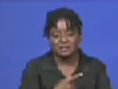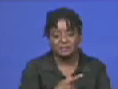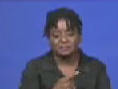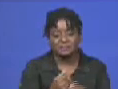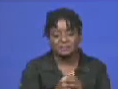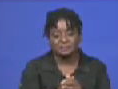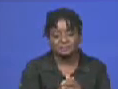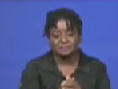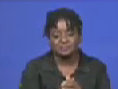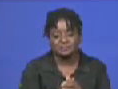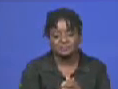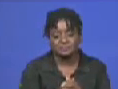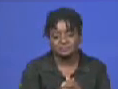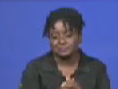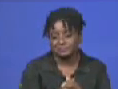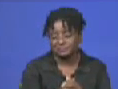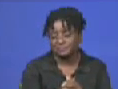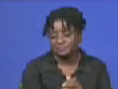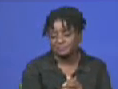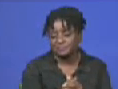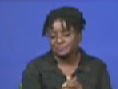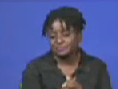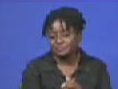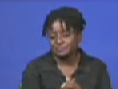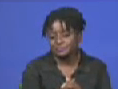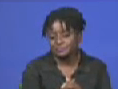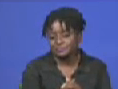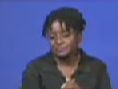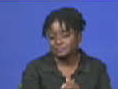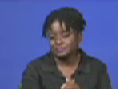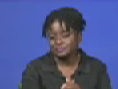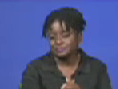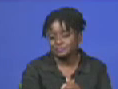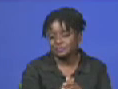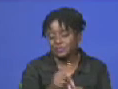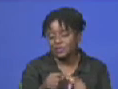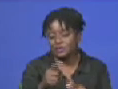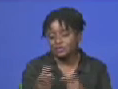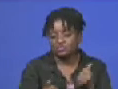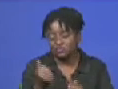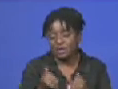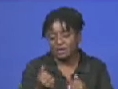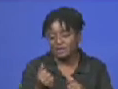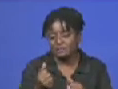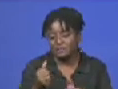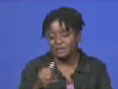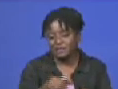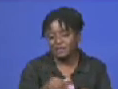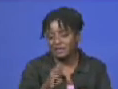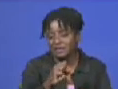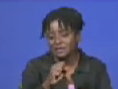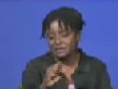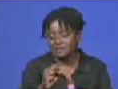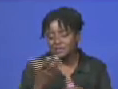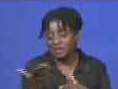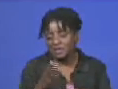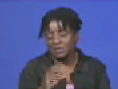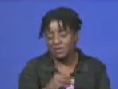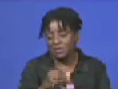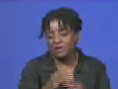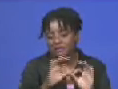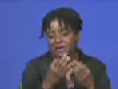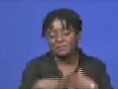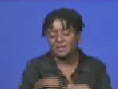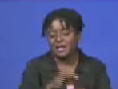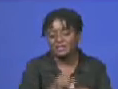our participating dealers and distributors do. And so when you drive by your SO stations here at the Family Islands, you know that you